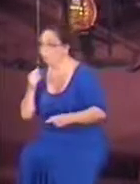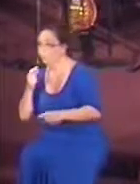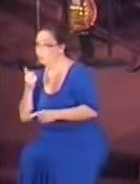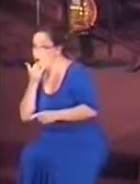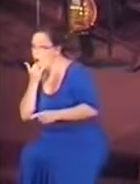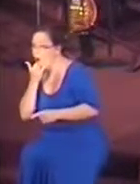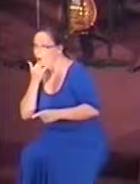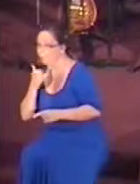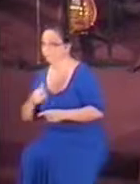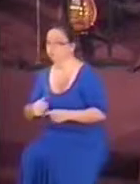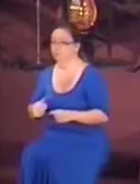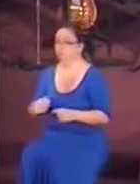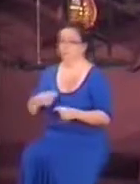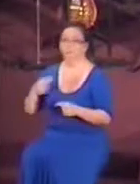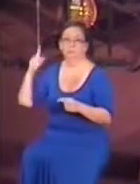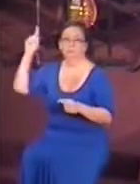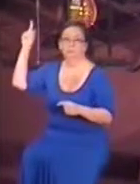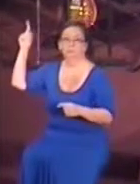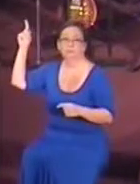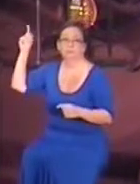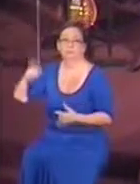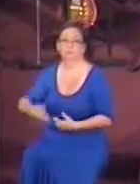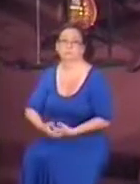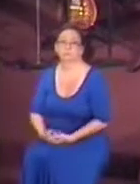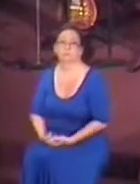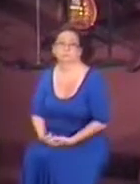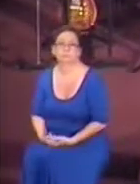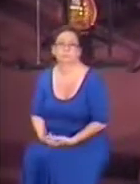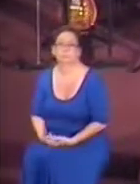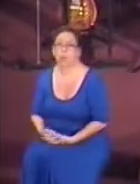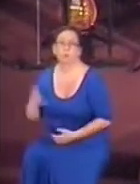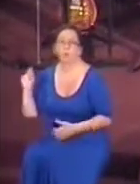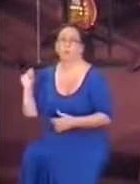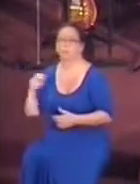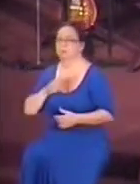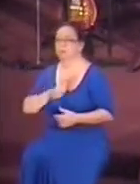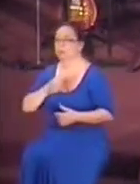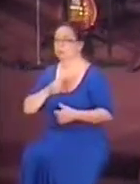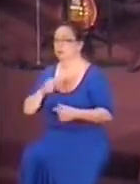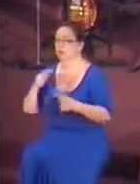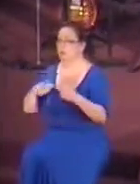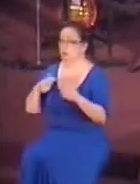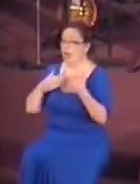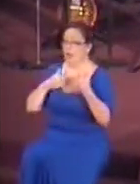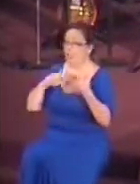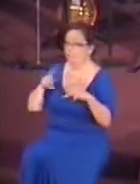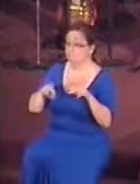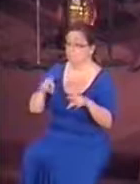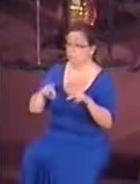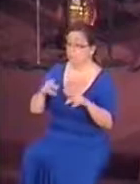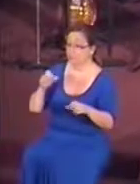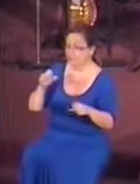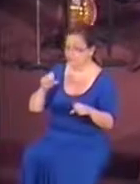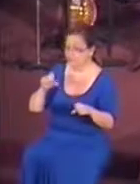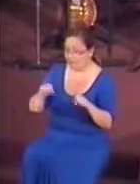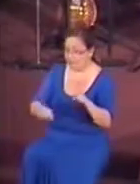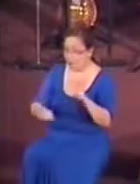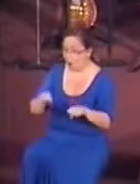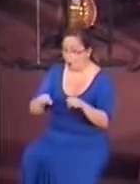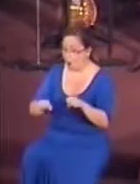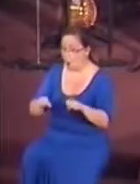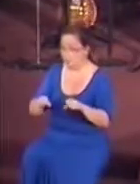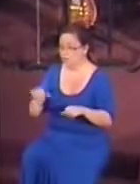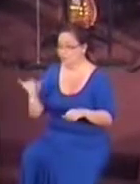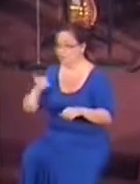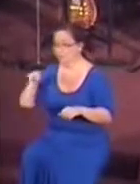And when they encountered the risen Lord, even though you had somebody like Thomas who doubted, even though you had somebody like Peter who denied, even though you had somebody like